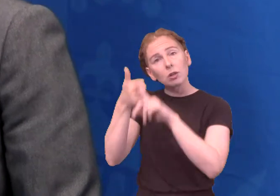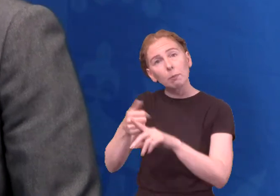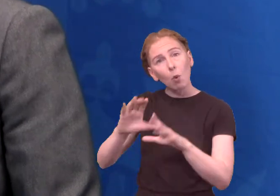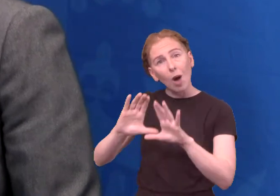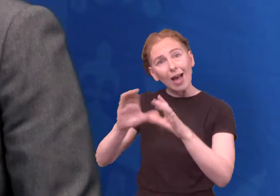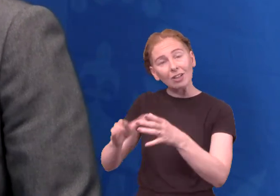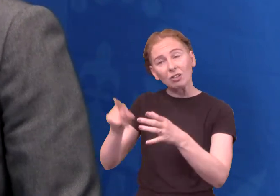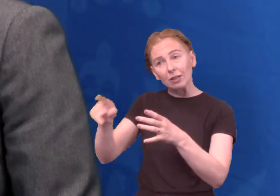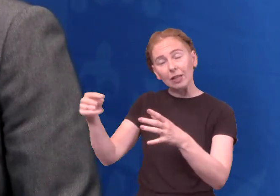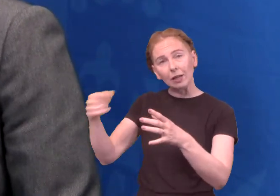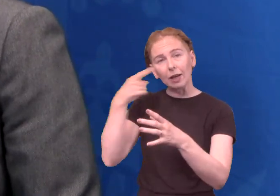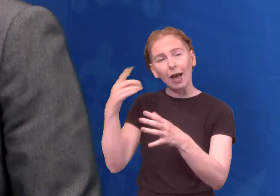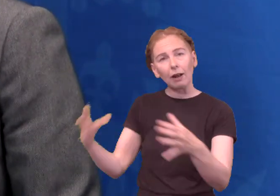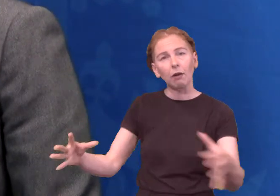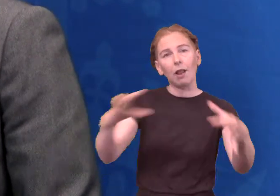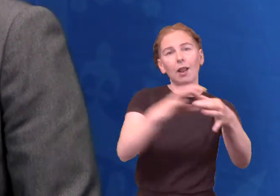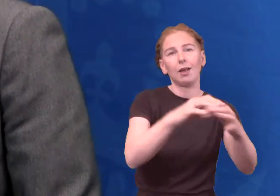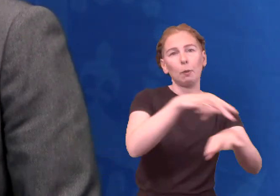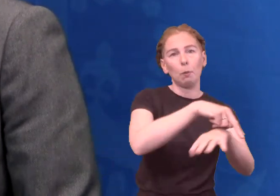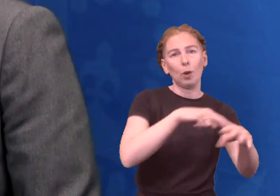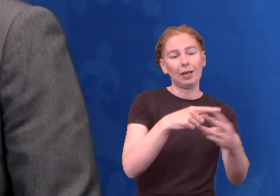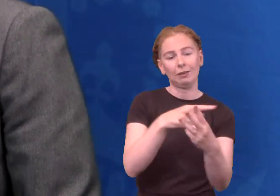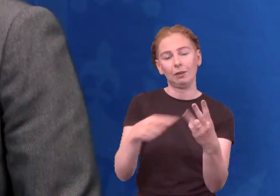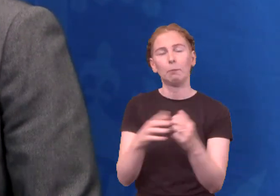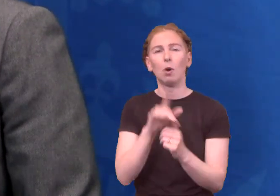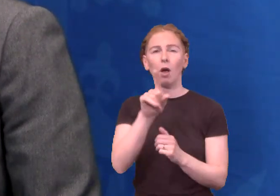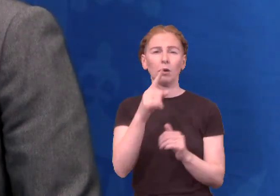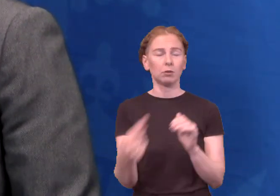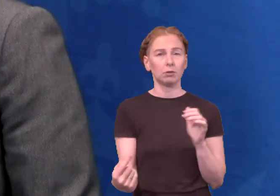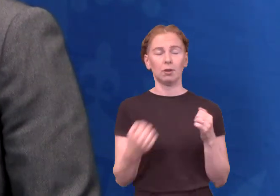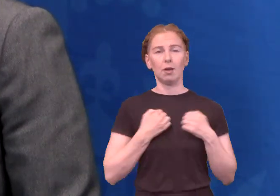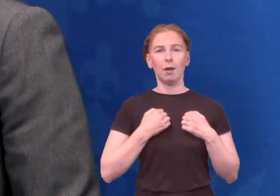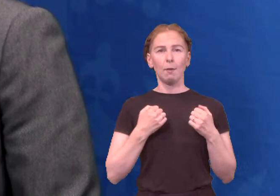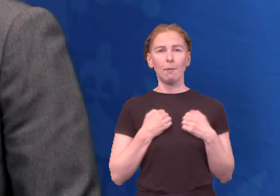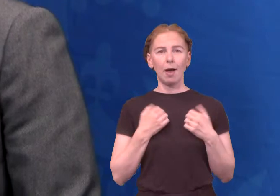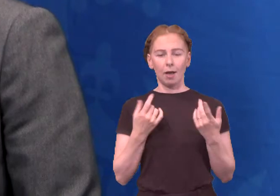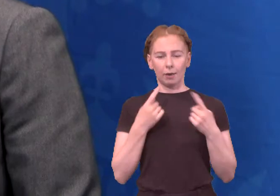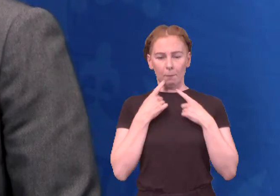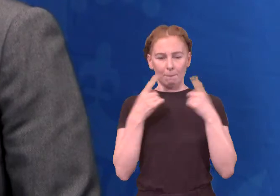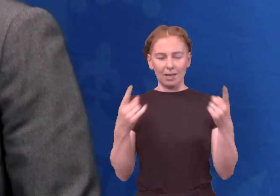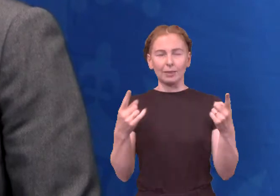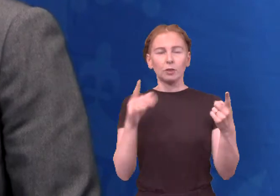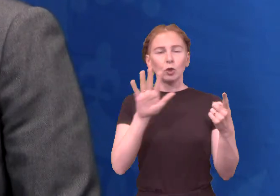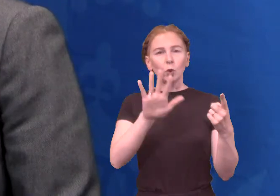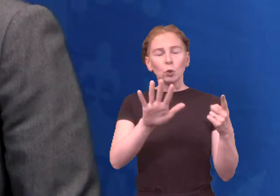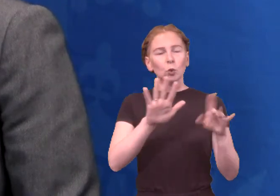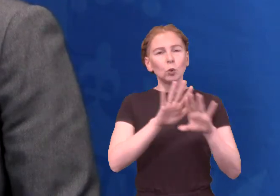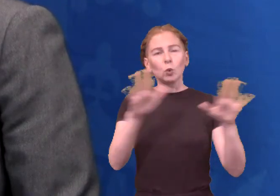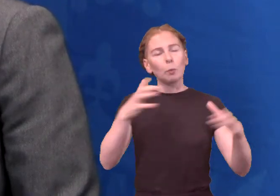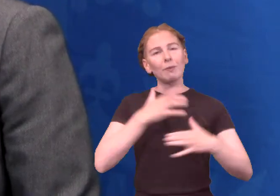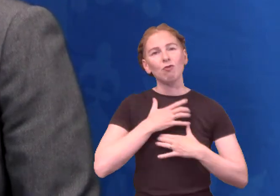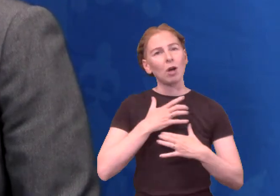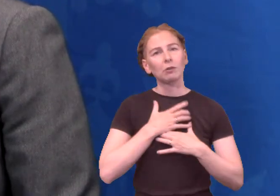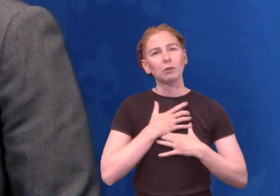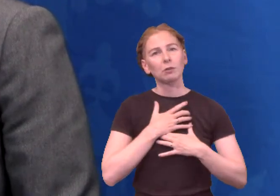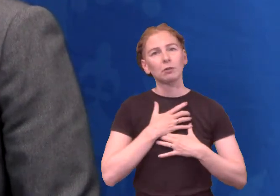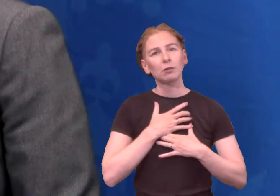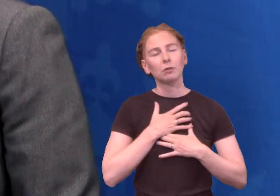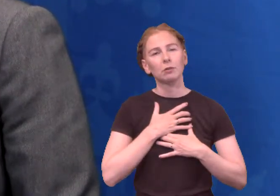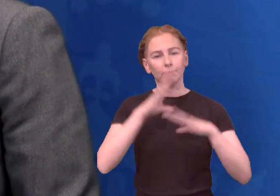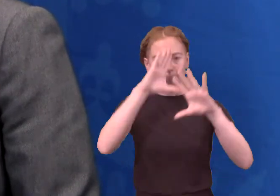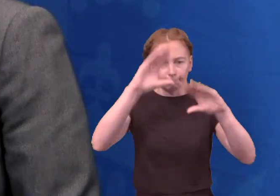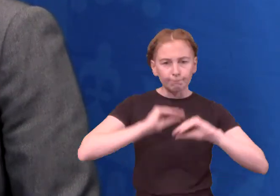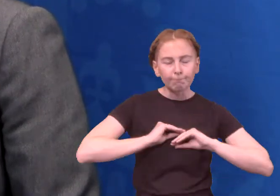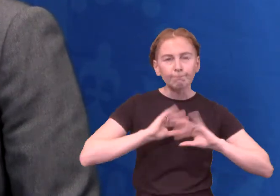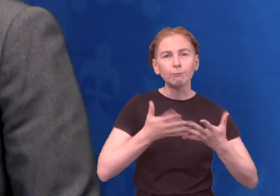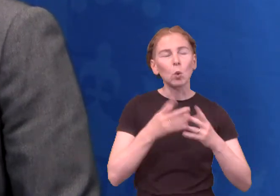But my primary message would be, don't be afraid to come forward. We do understand that